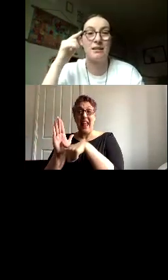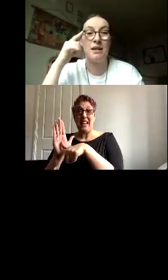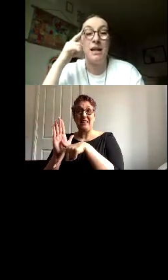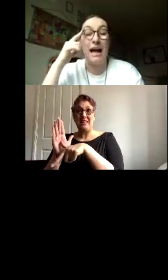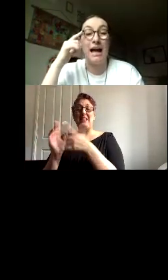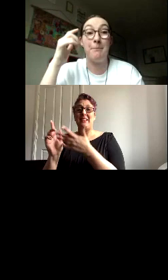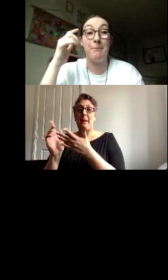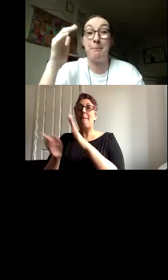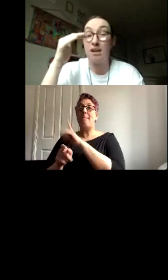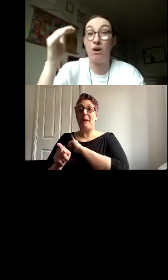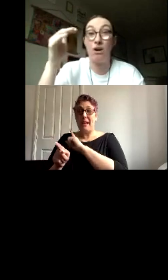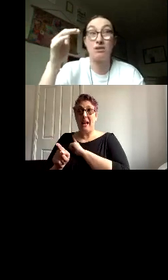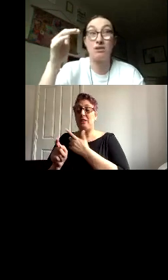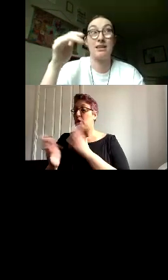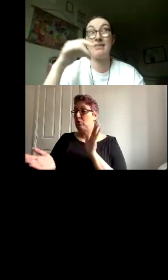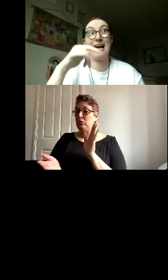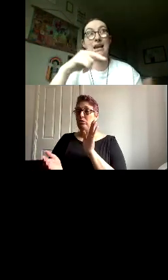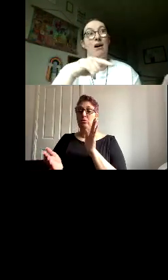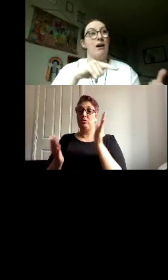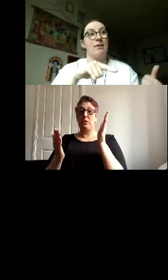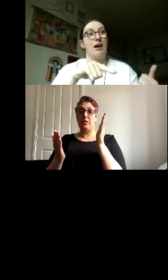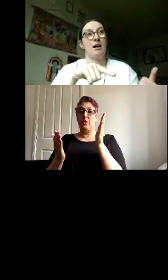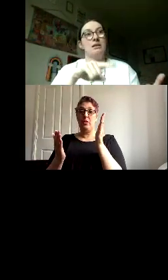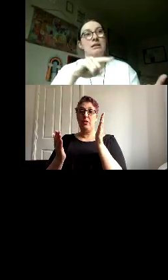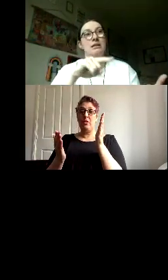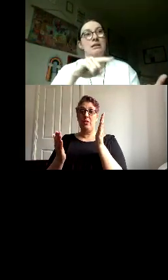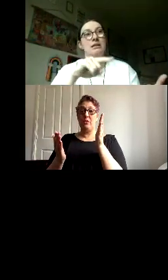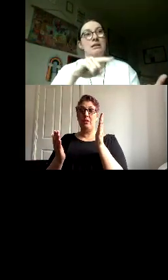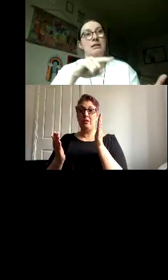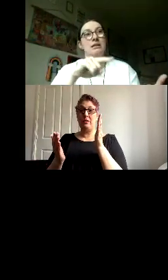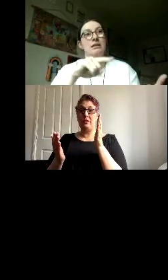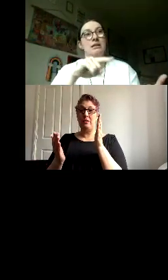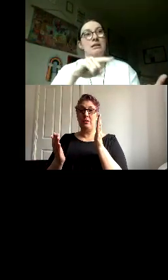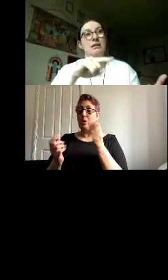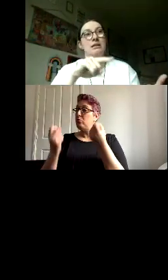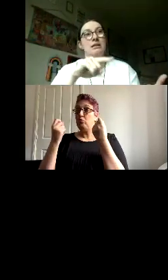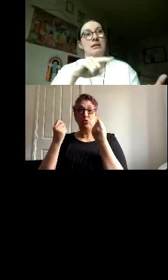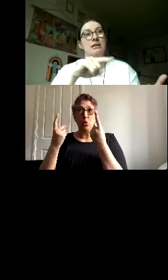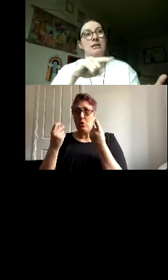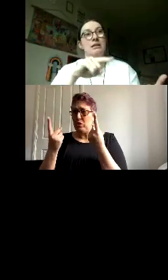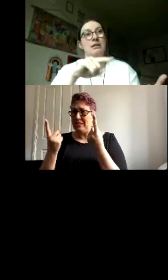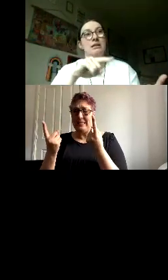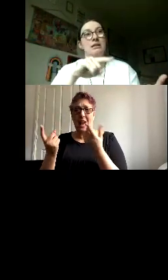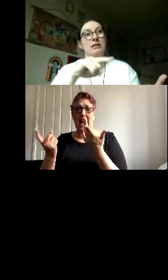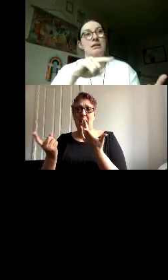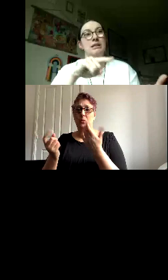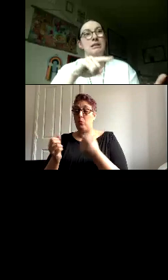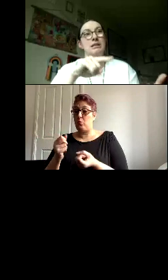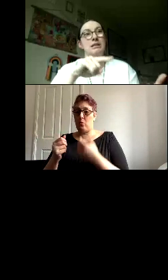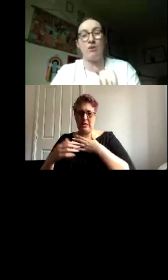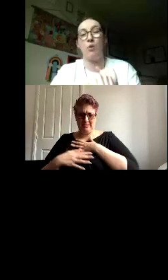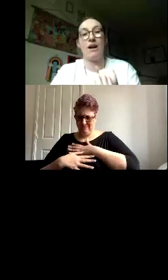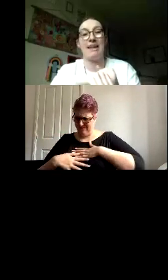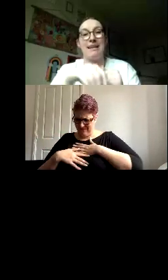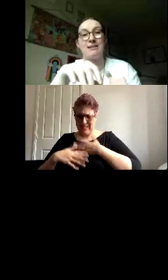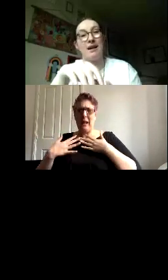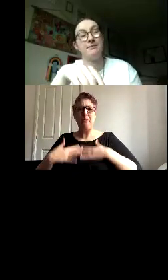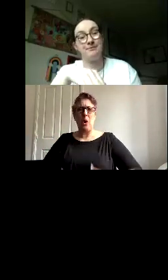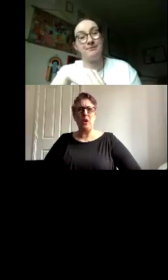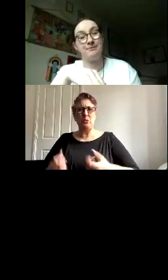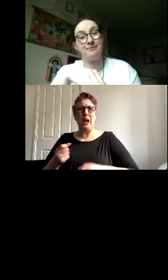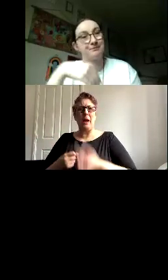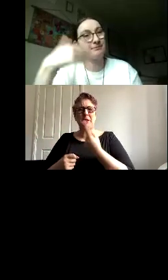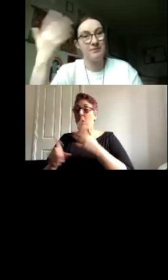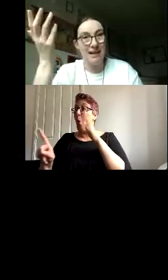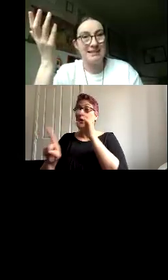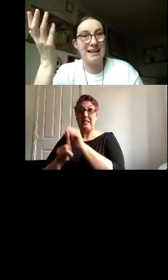settings because they either don't understand what their symptoms are and why they need